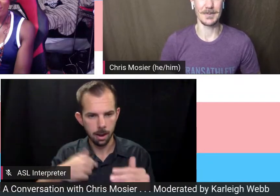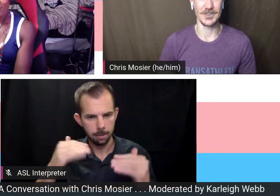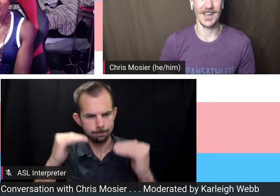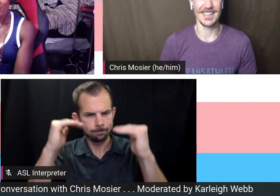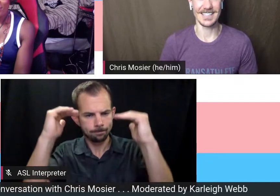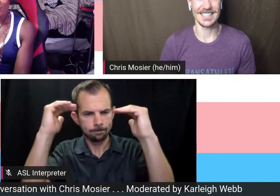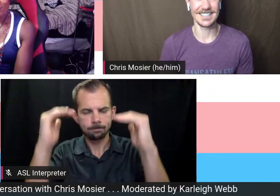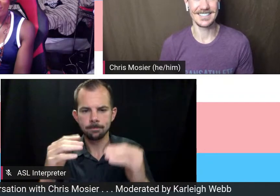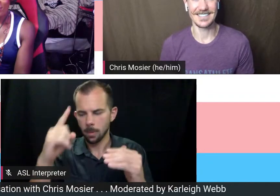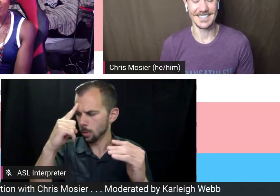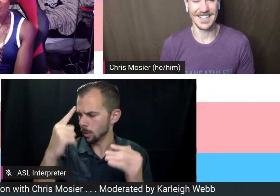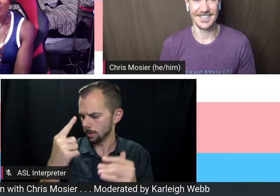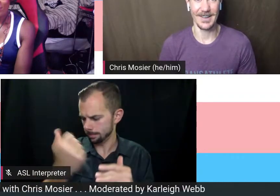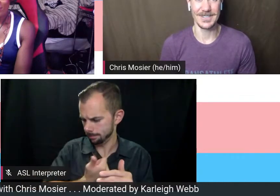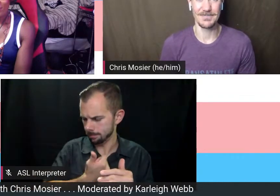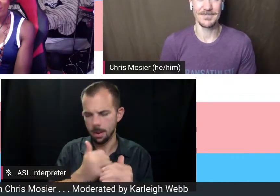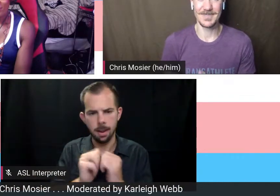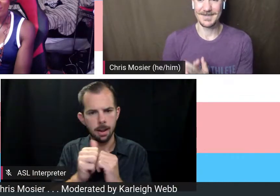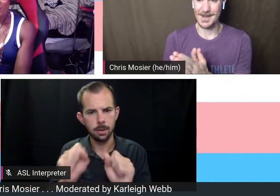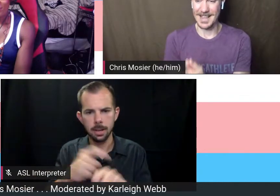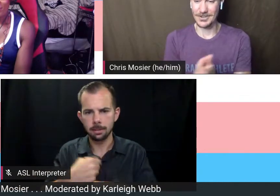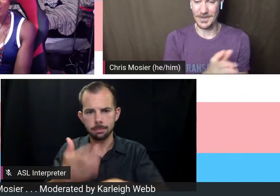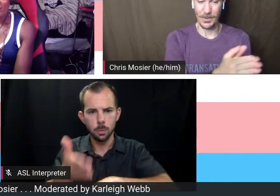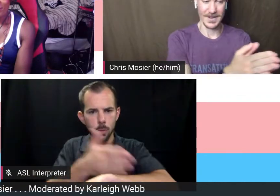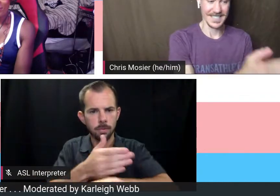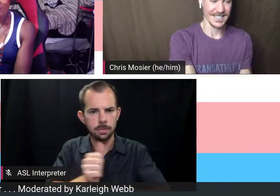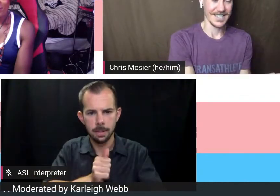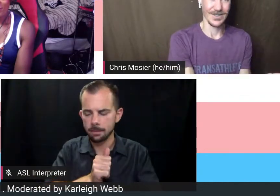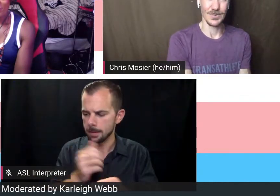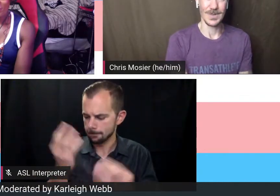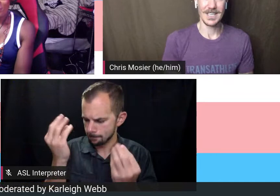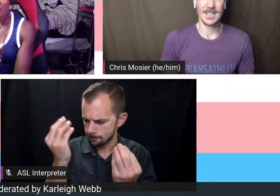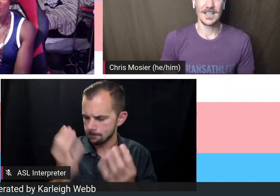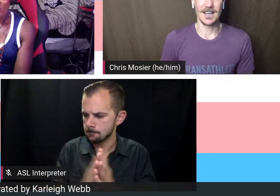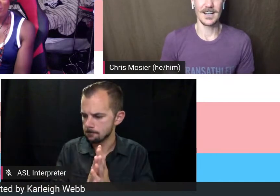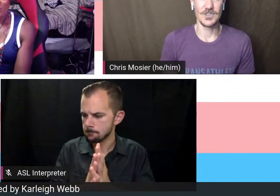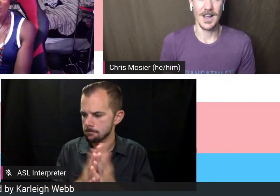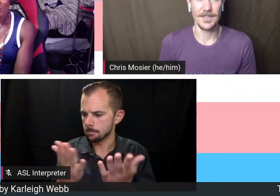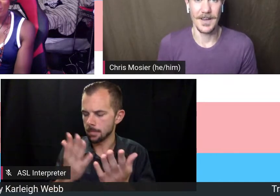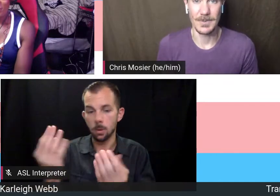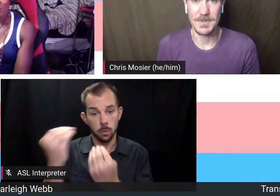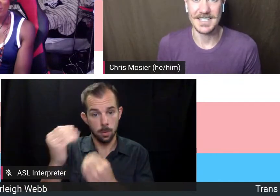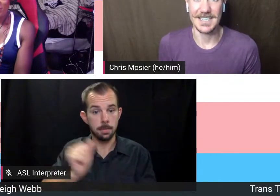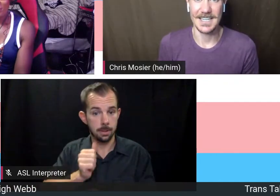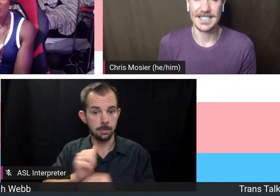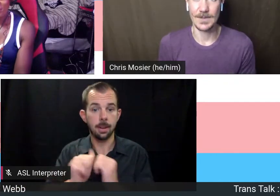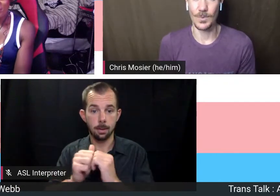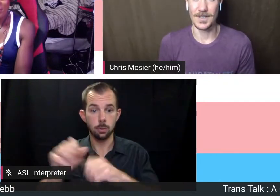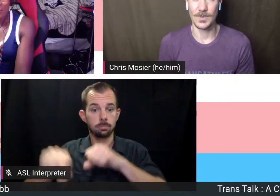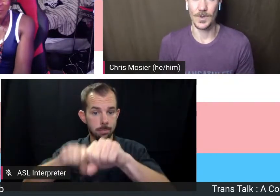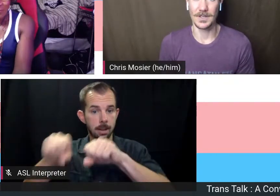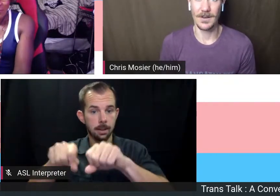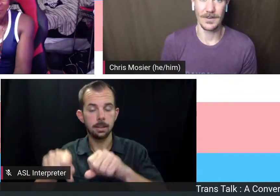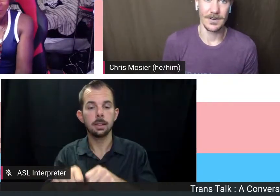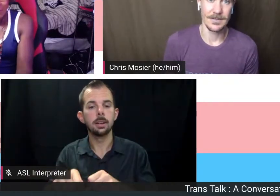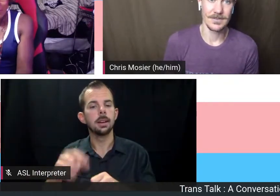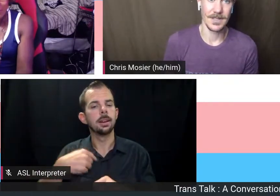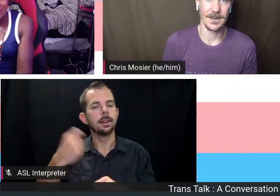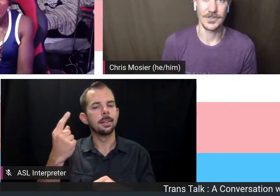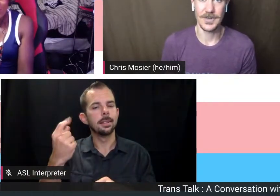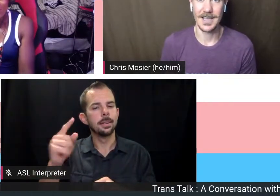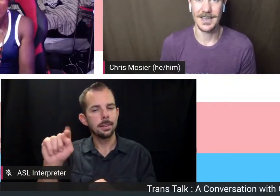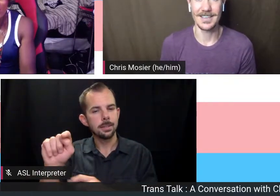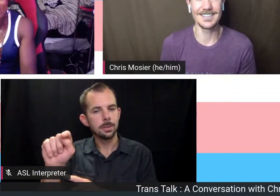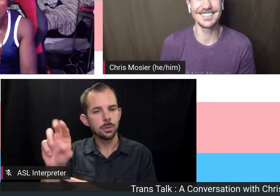try to become a triathlete. And so that was my entry point to triathlon, was basically that I didn't want to run longer